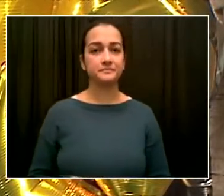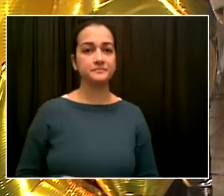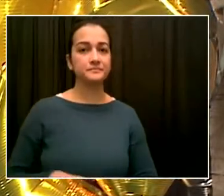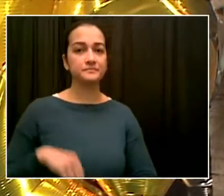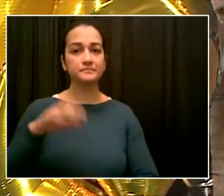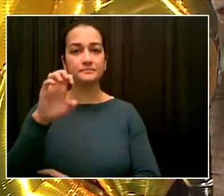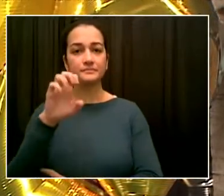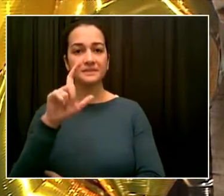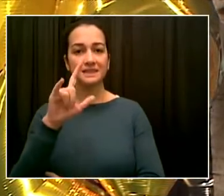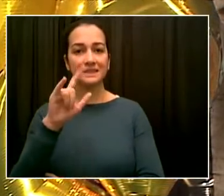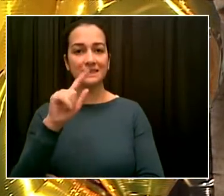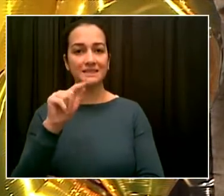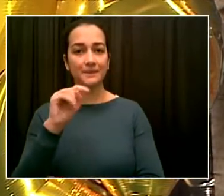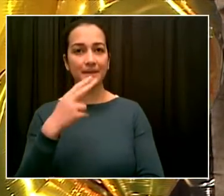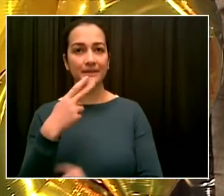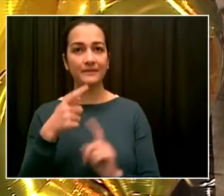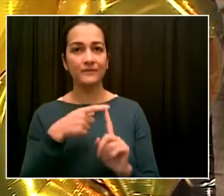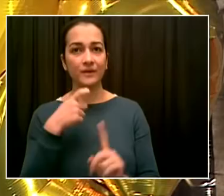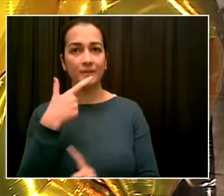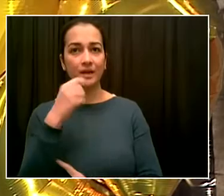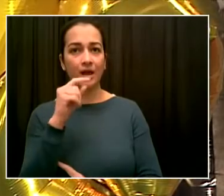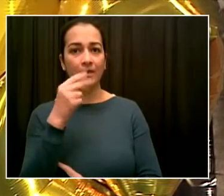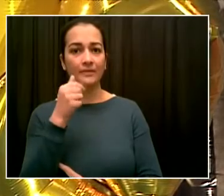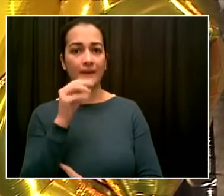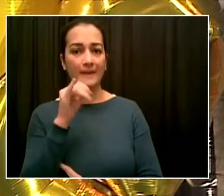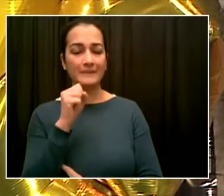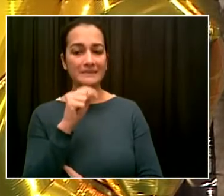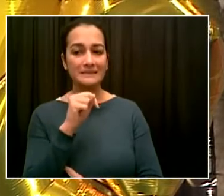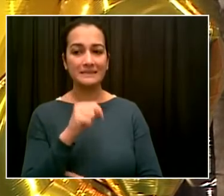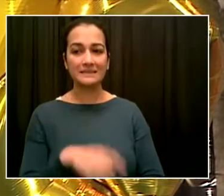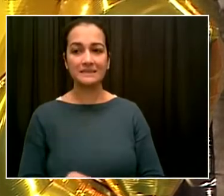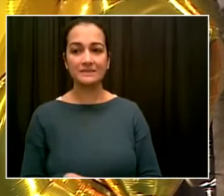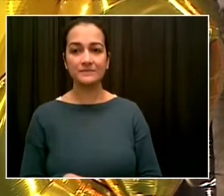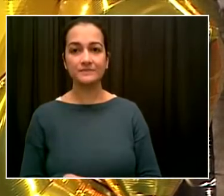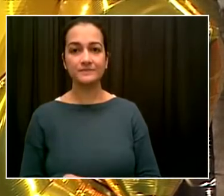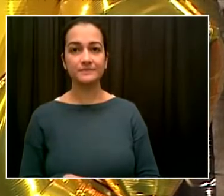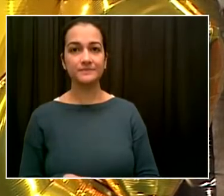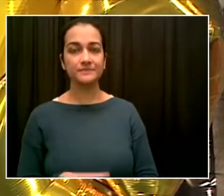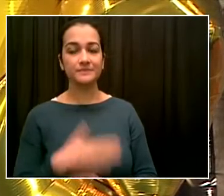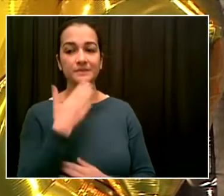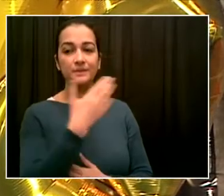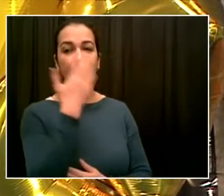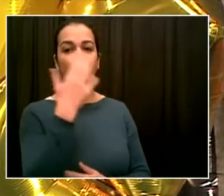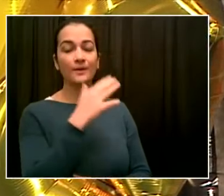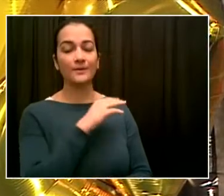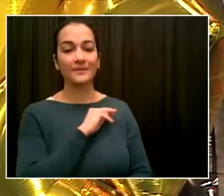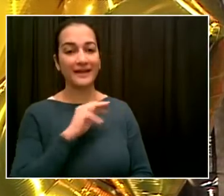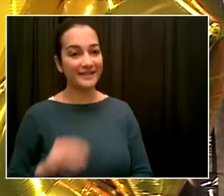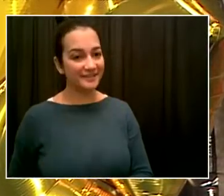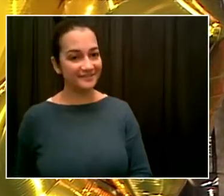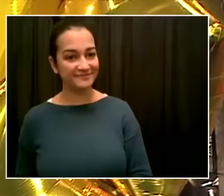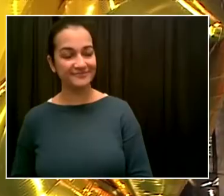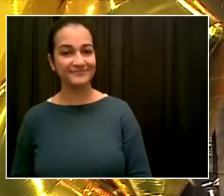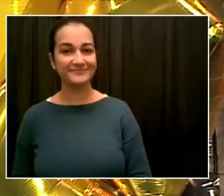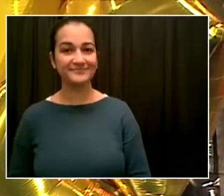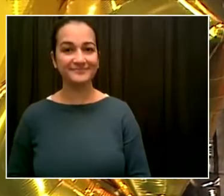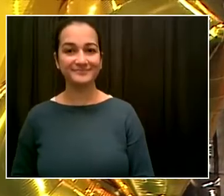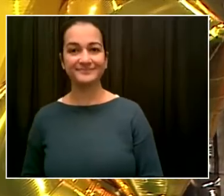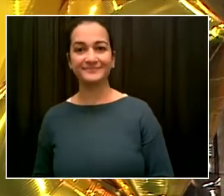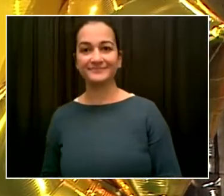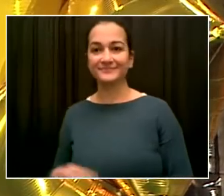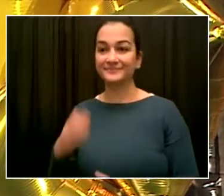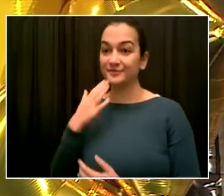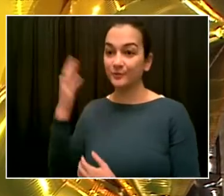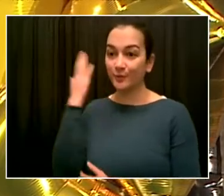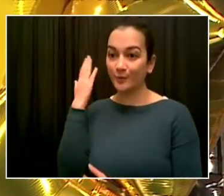Good morning, Mr. Mayor. Hey, Elizabeth. I wanted to ask about testing